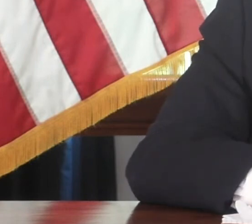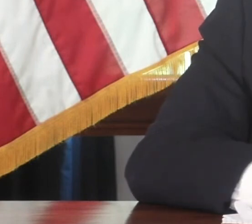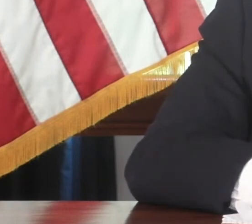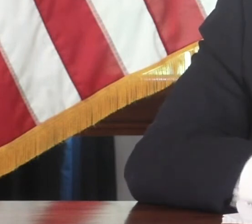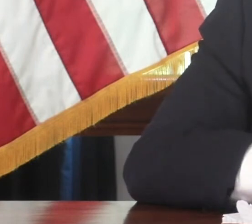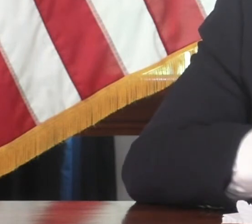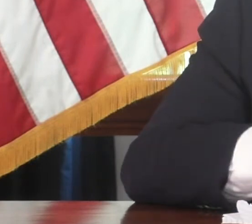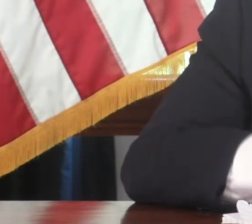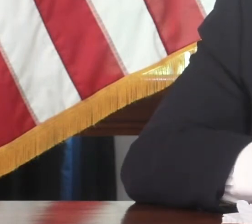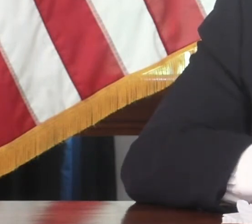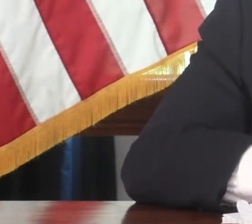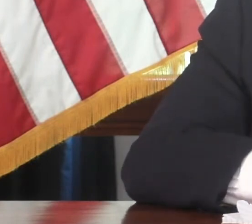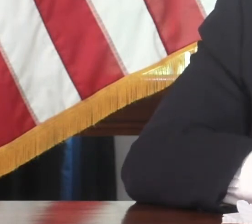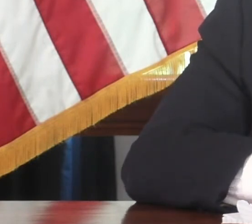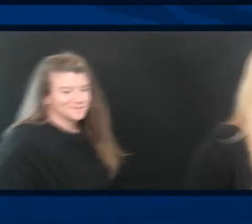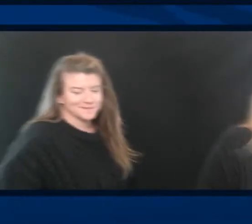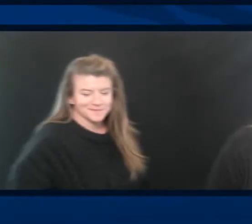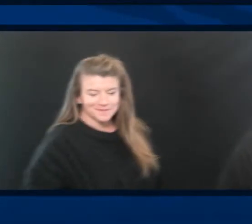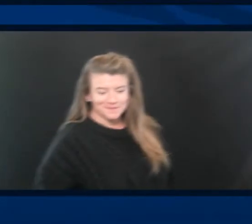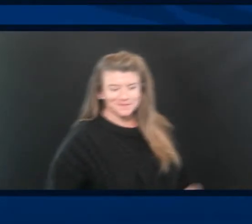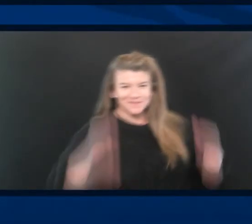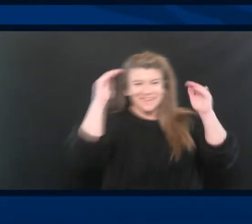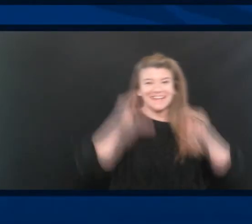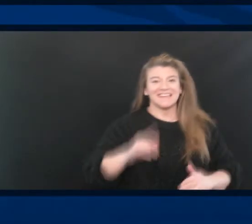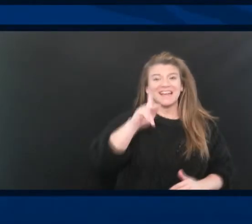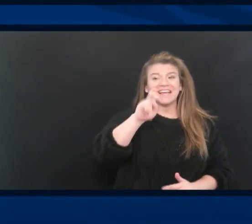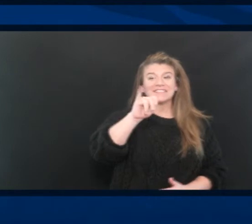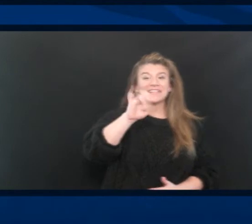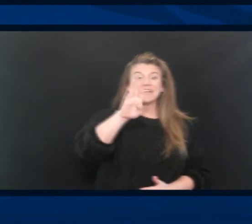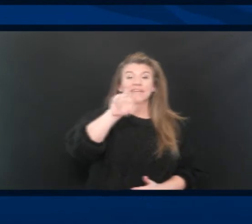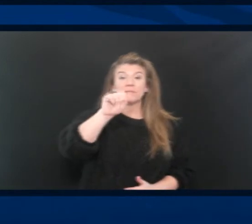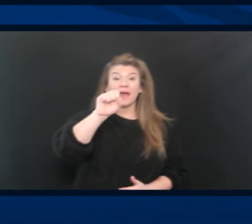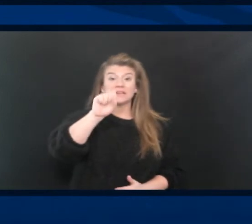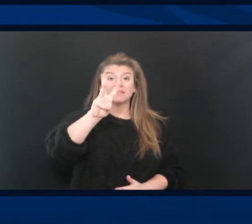right, thanks, Stephen. Next to Kenny Bass with WCHS and Fox 11.